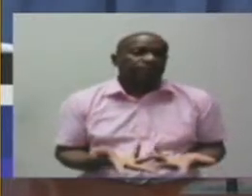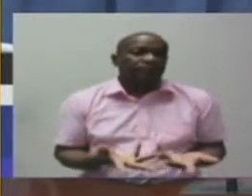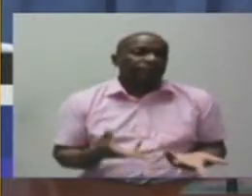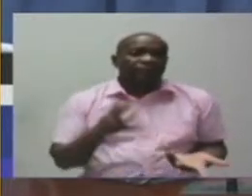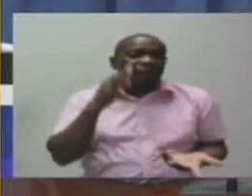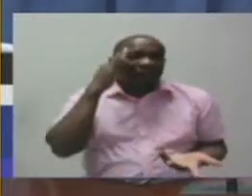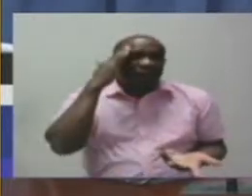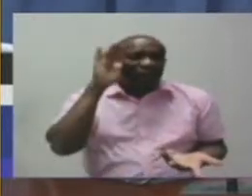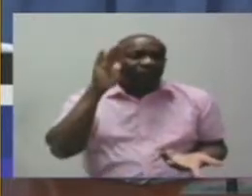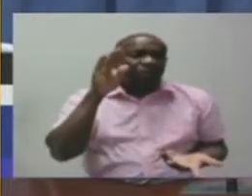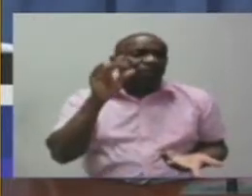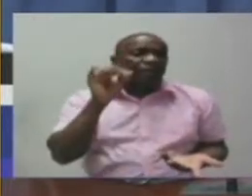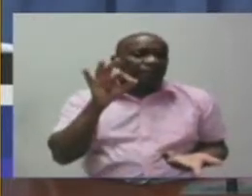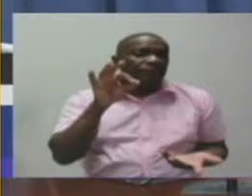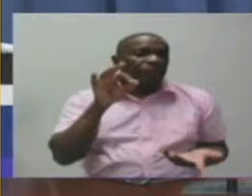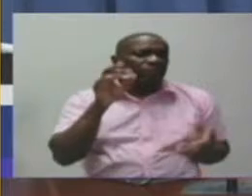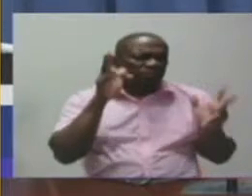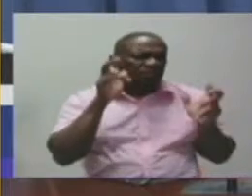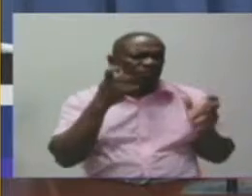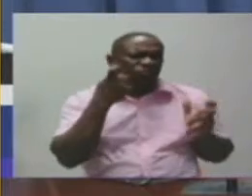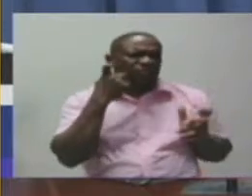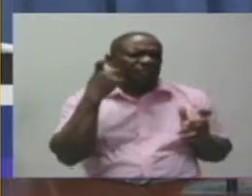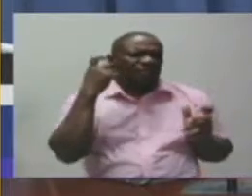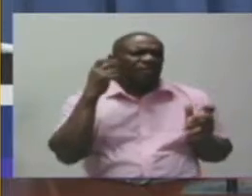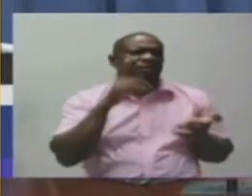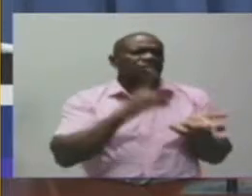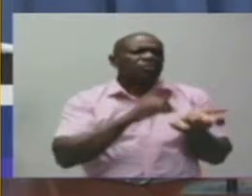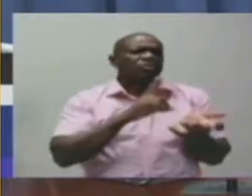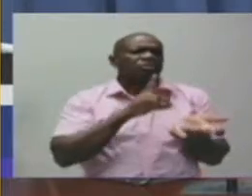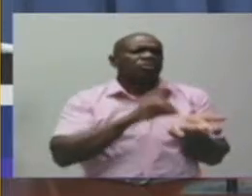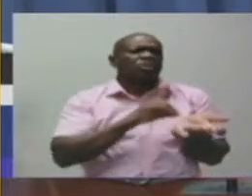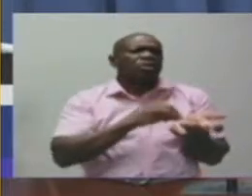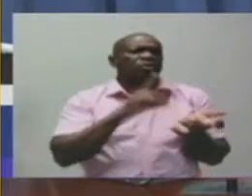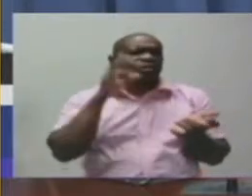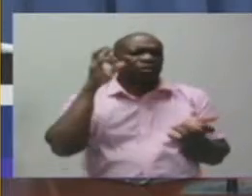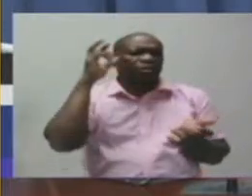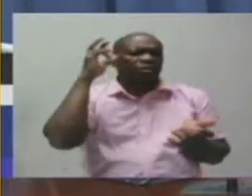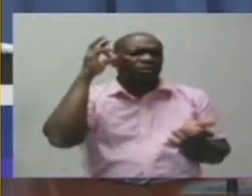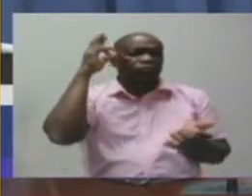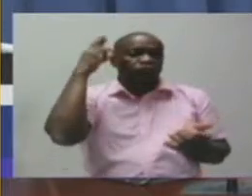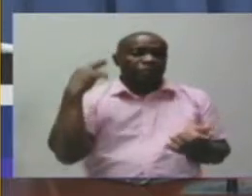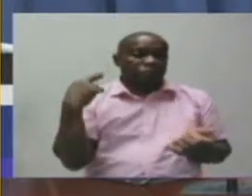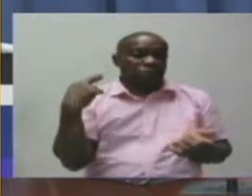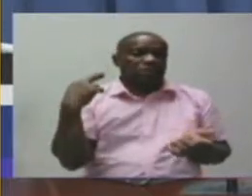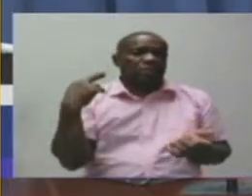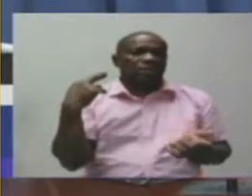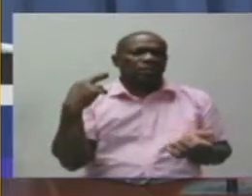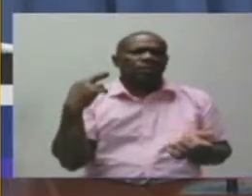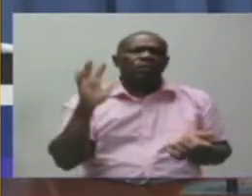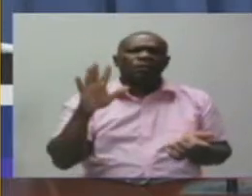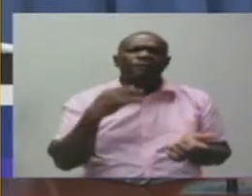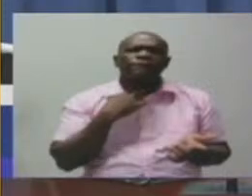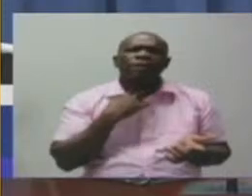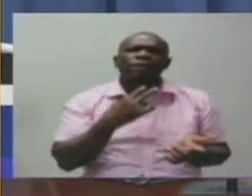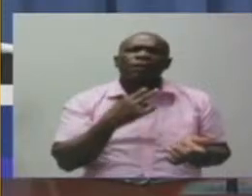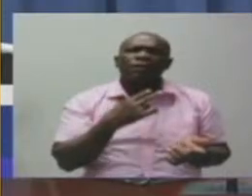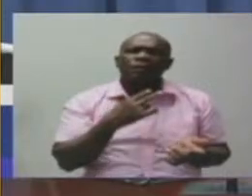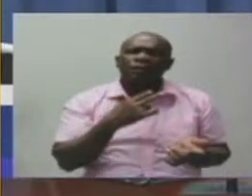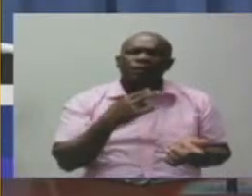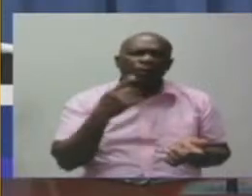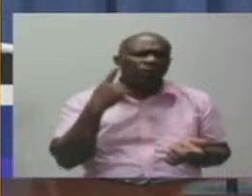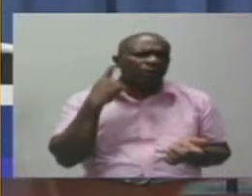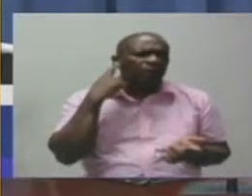and anxiety in Dr. Richards' voice today. Today is the first day I heard Dr.